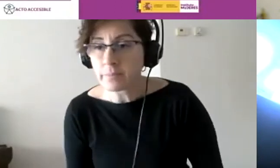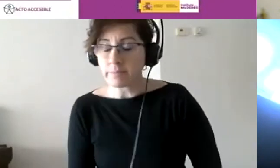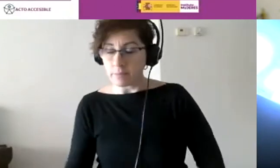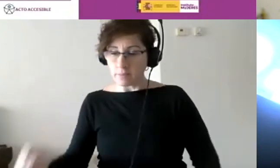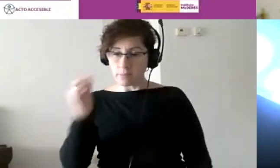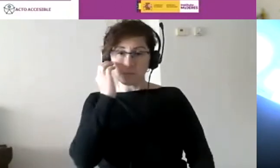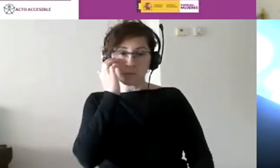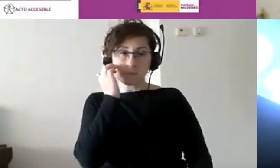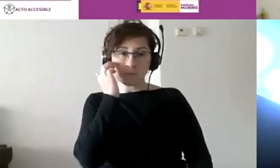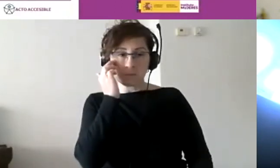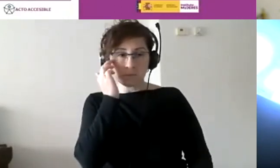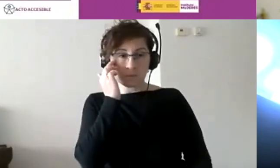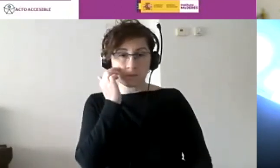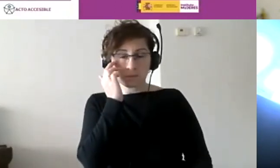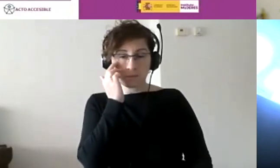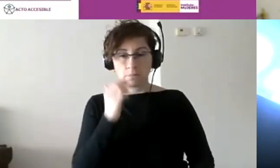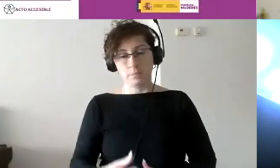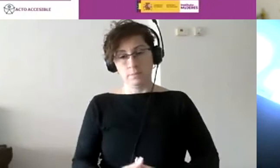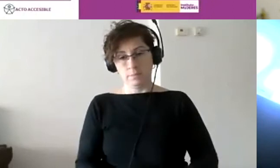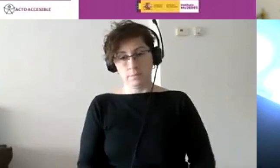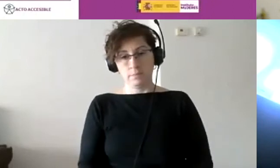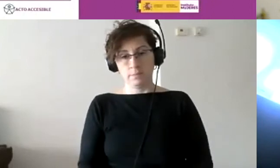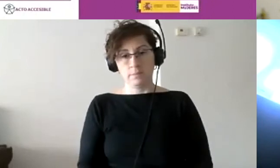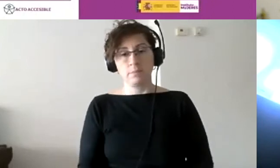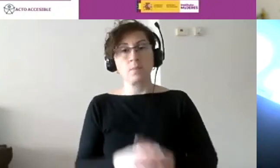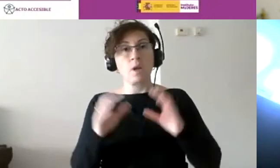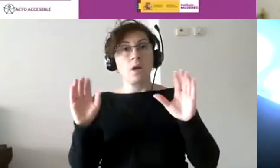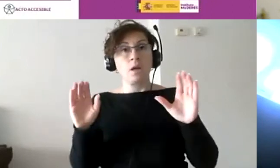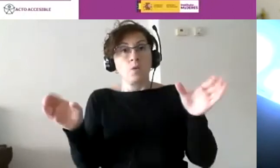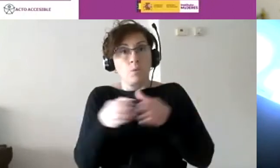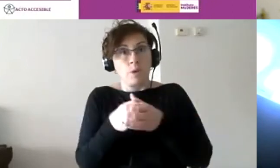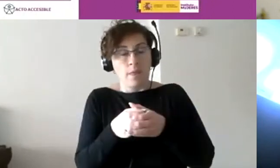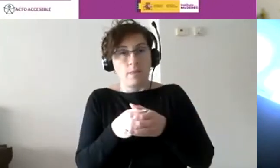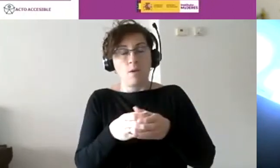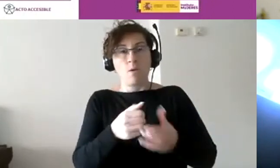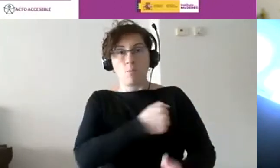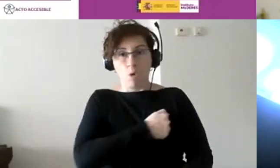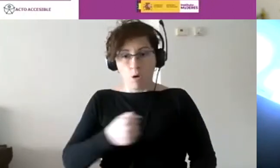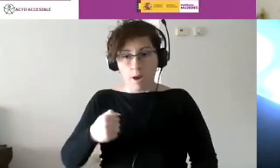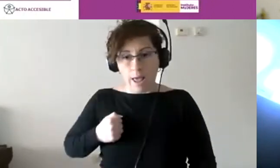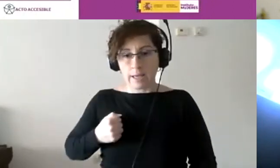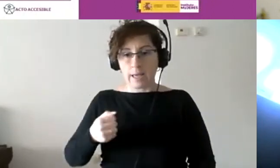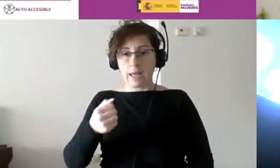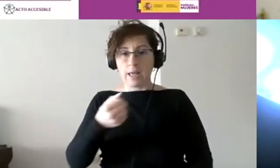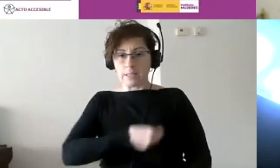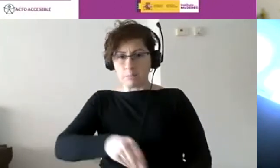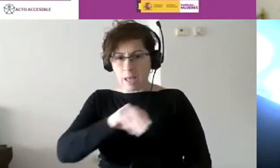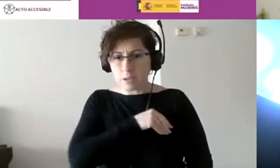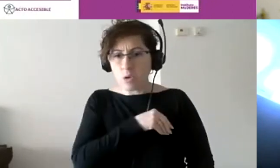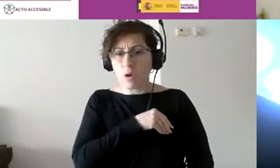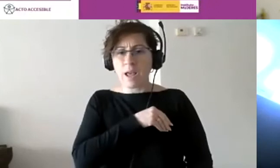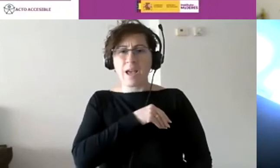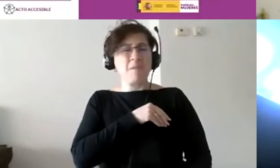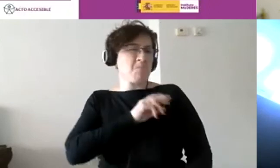community are with us. First, I would like to say about situation for people